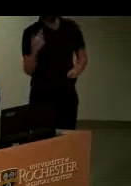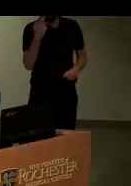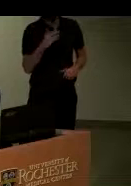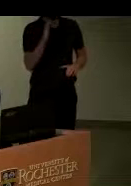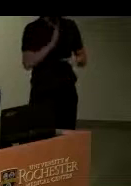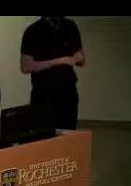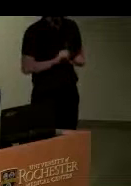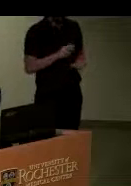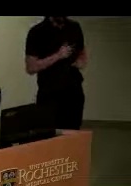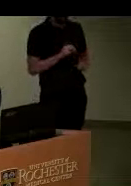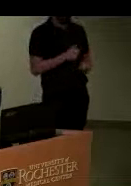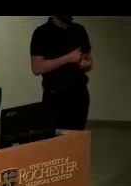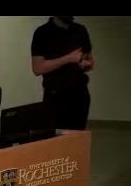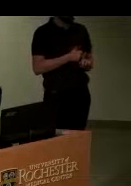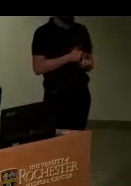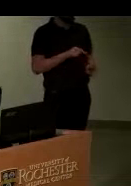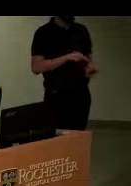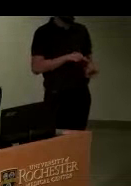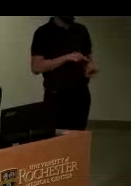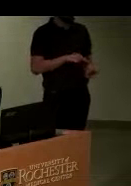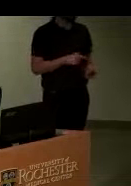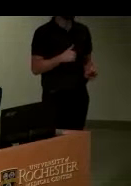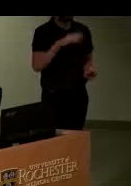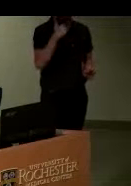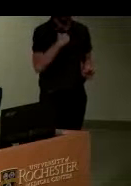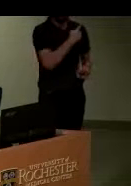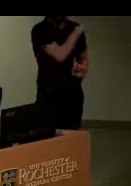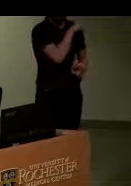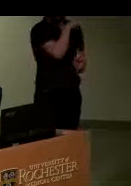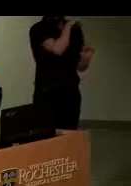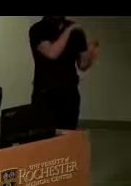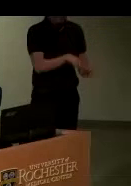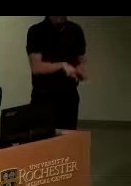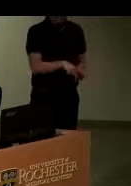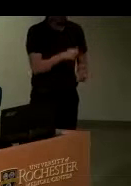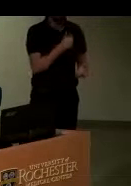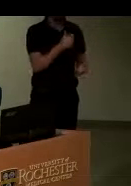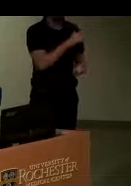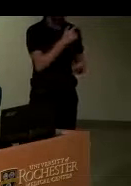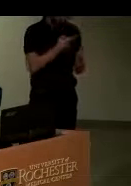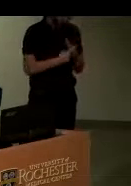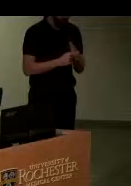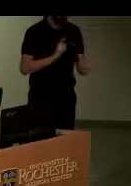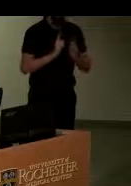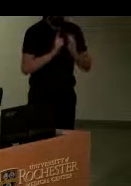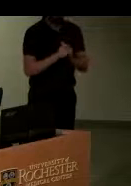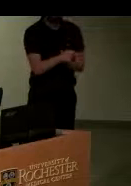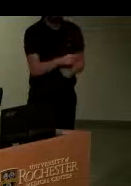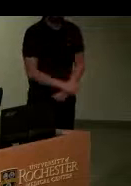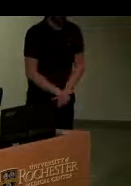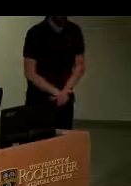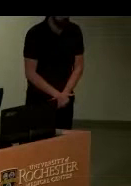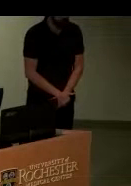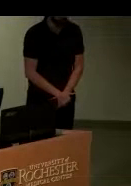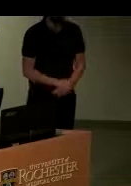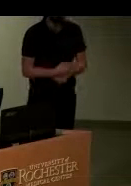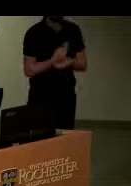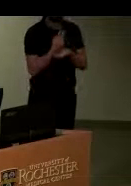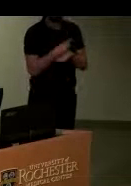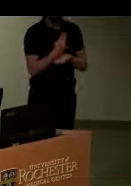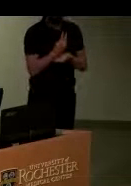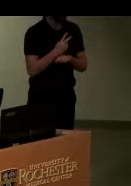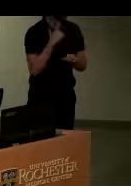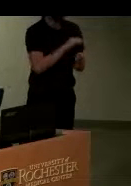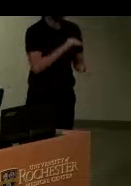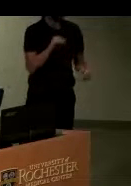organs are distressed. And I'm going to have them come in and they're going to start talking with you. And after 2 days, they moved